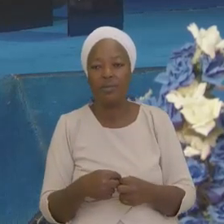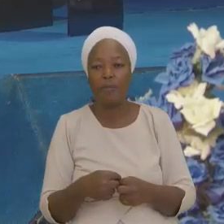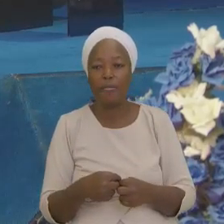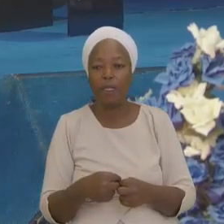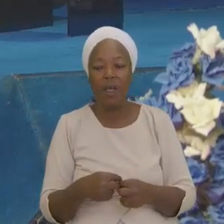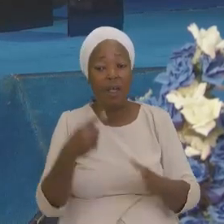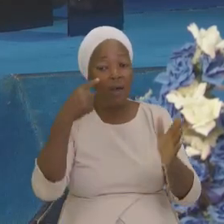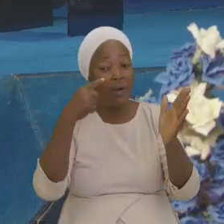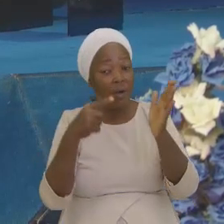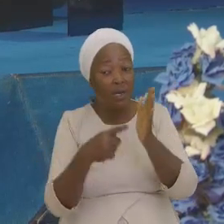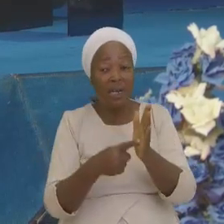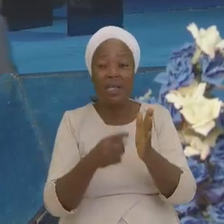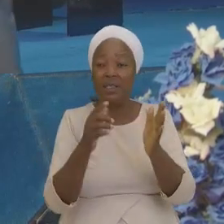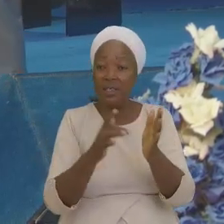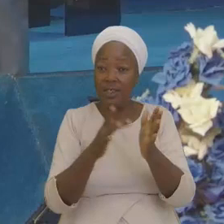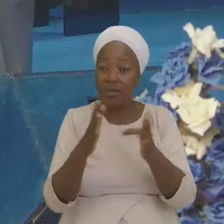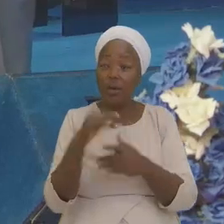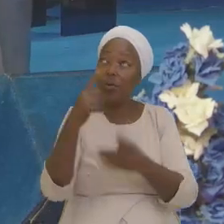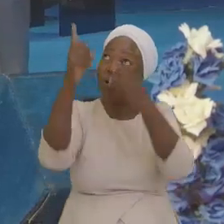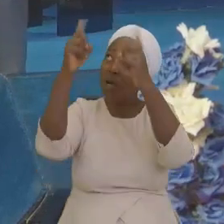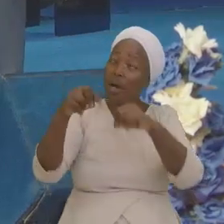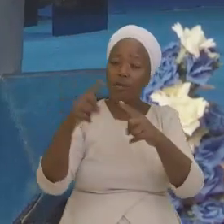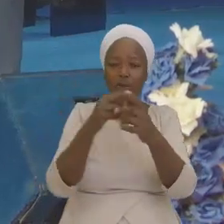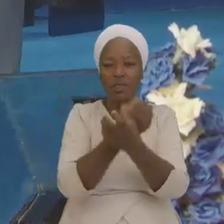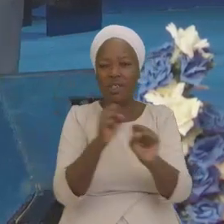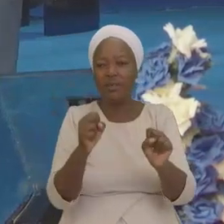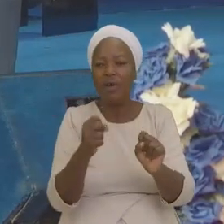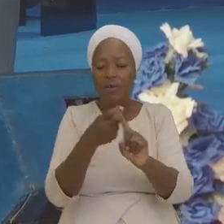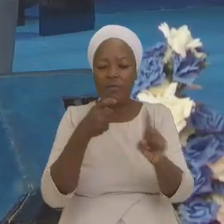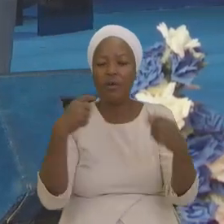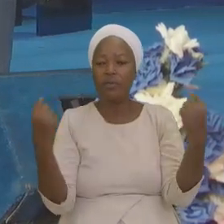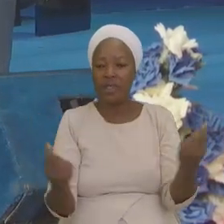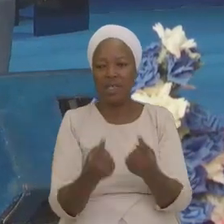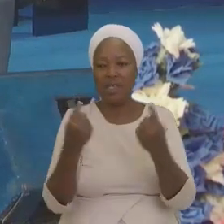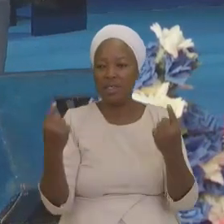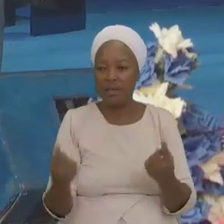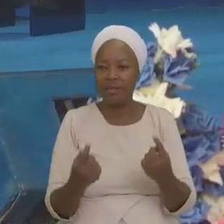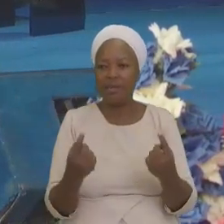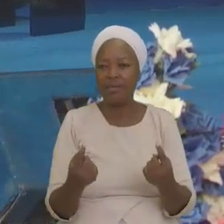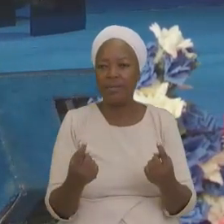Recognize Jesus who comes to save from sin.